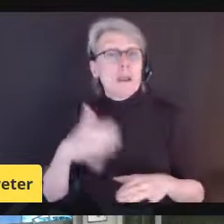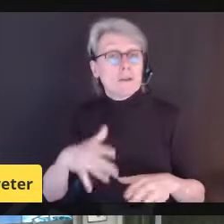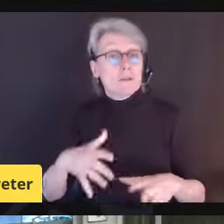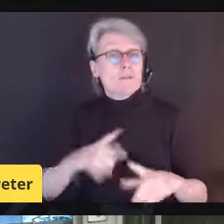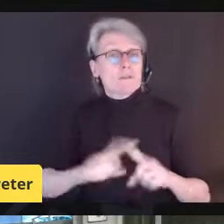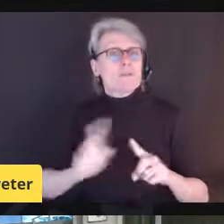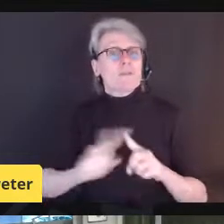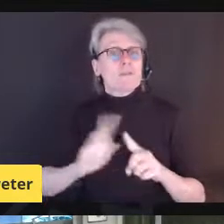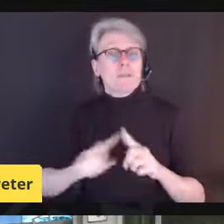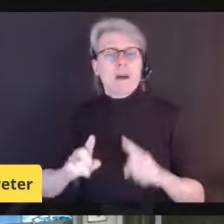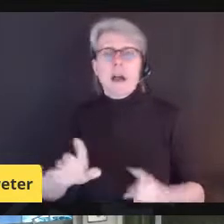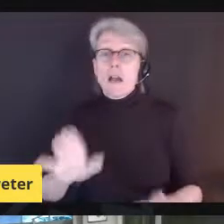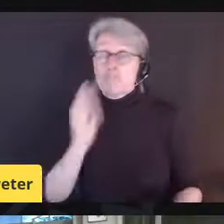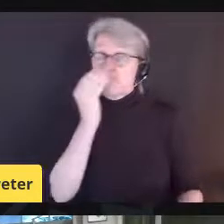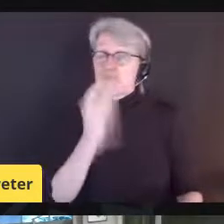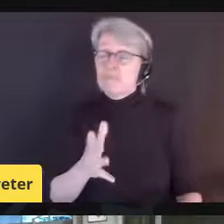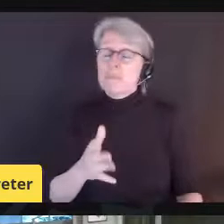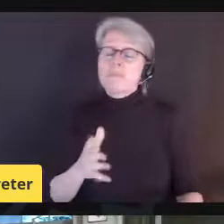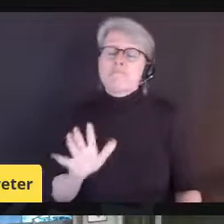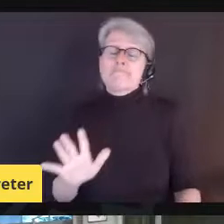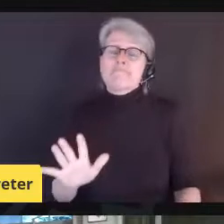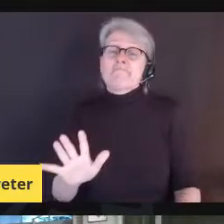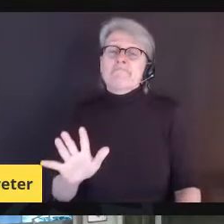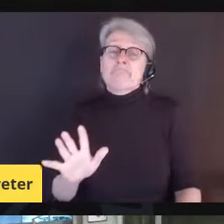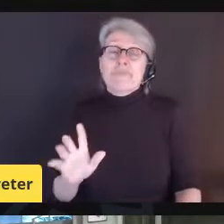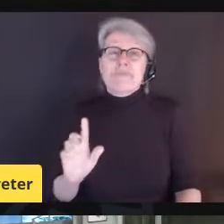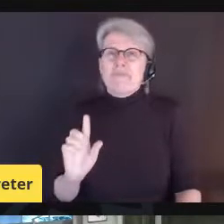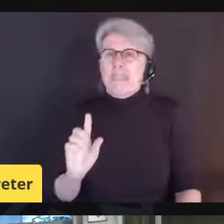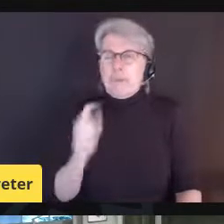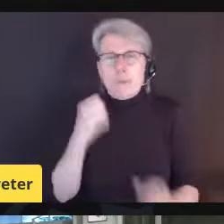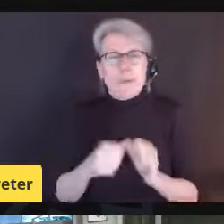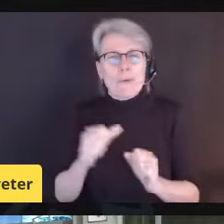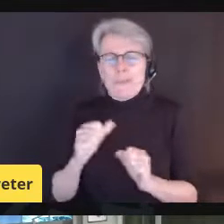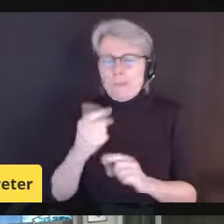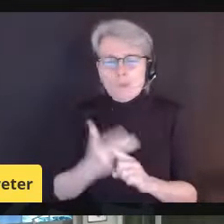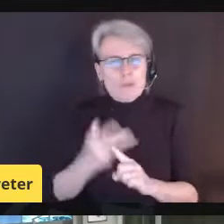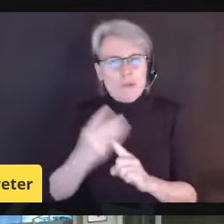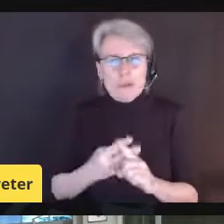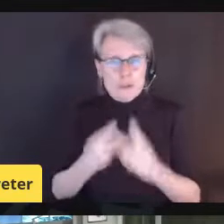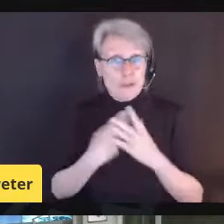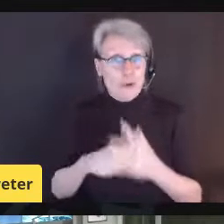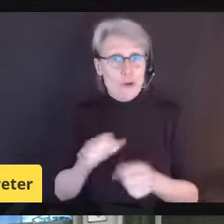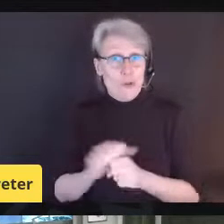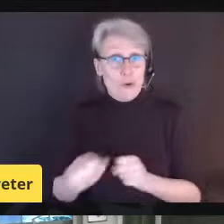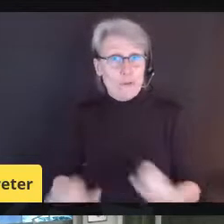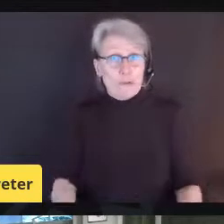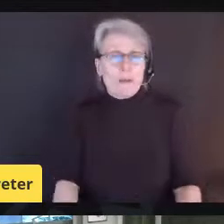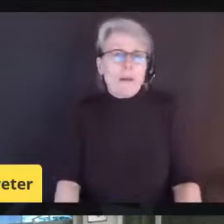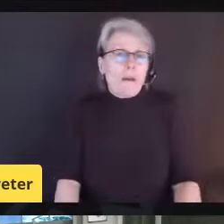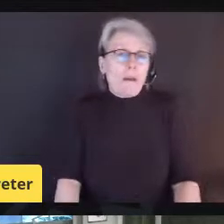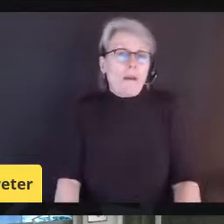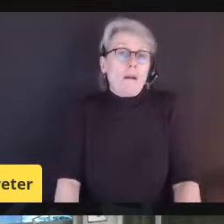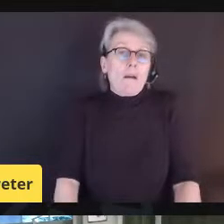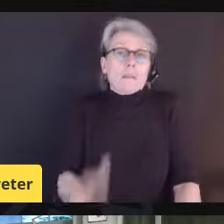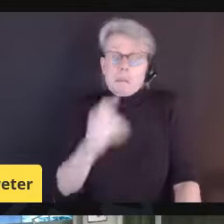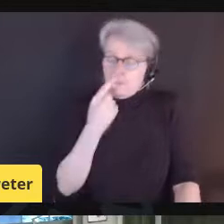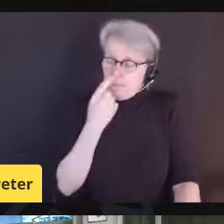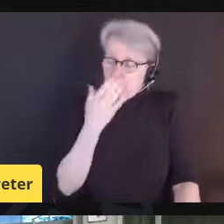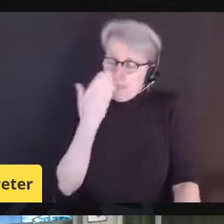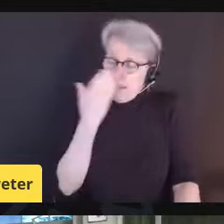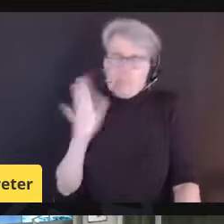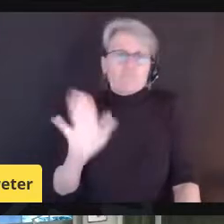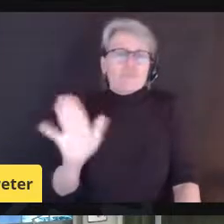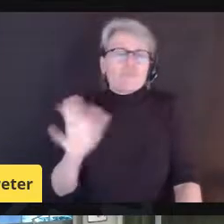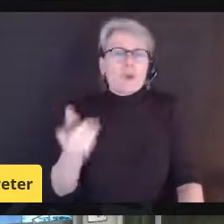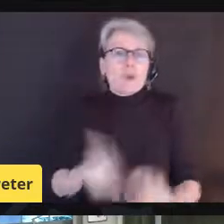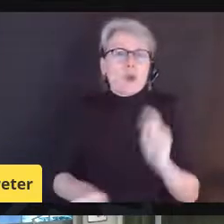I'm going to be honest. There was some in the first 3 or 4 months that I worked there, I wished I had another job because of the smells. I could